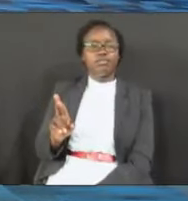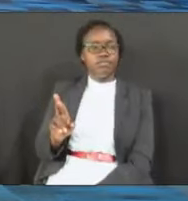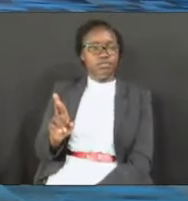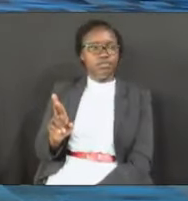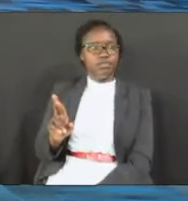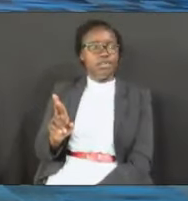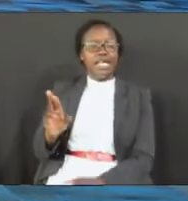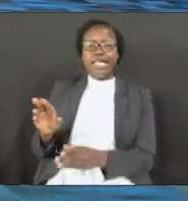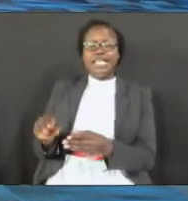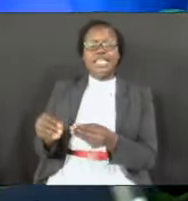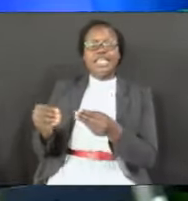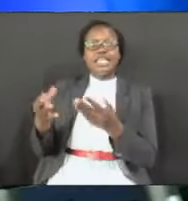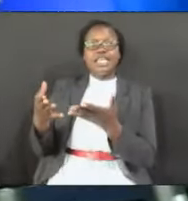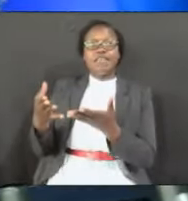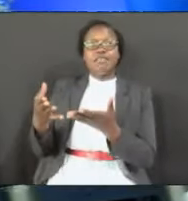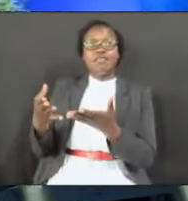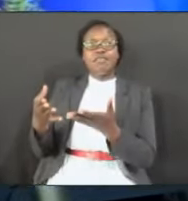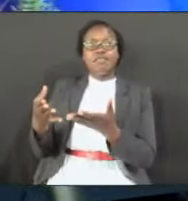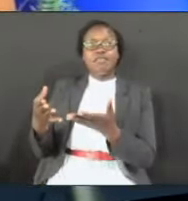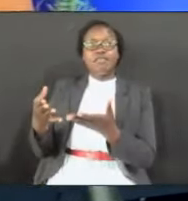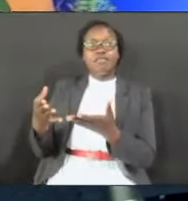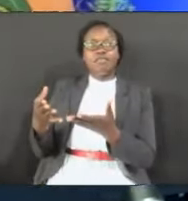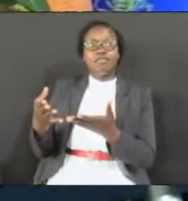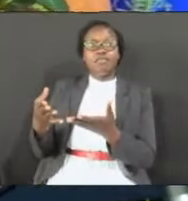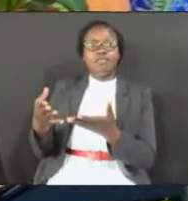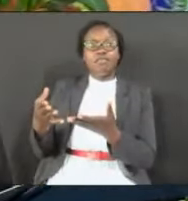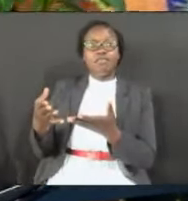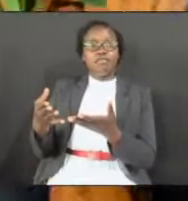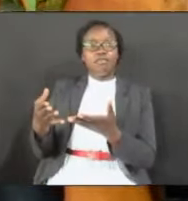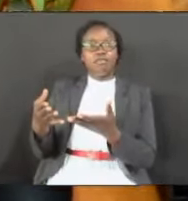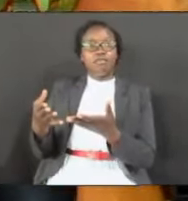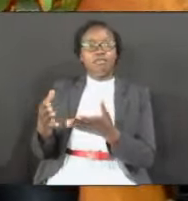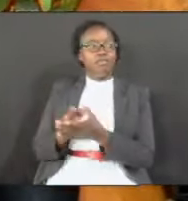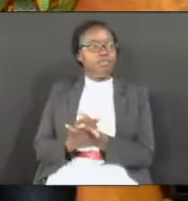He gave it, what is it?